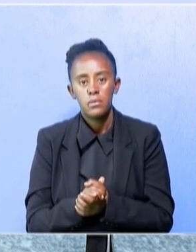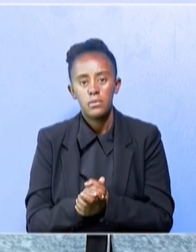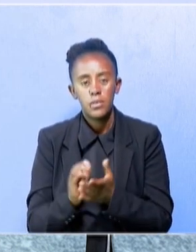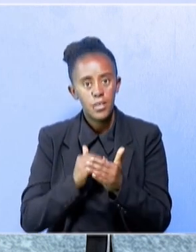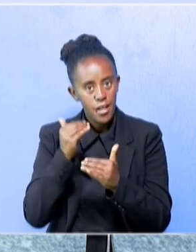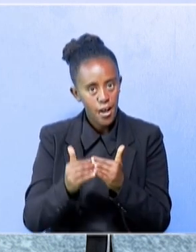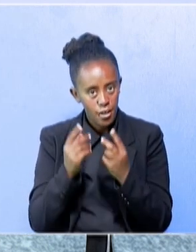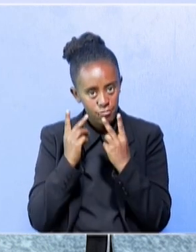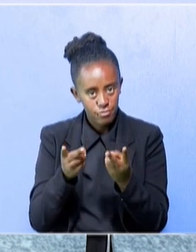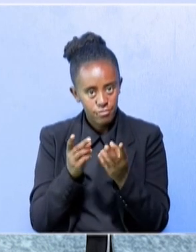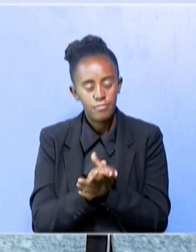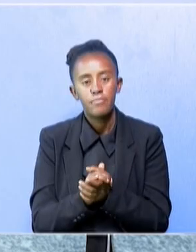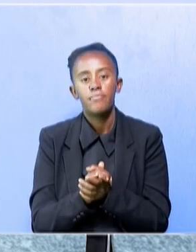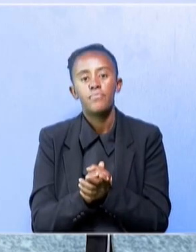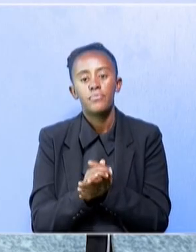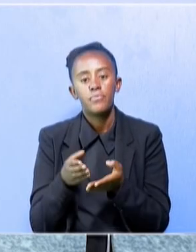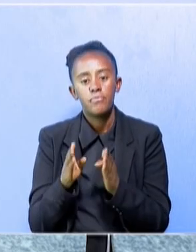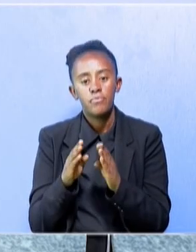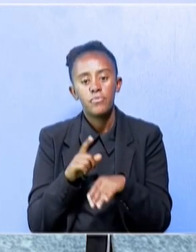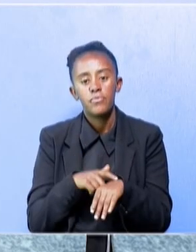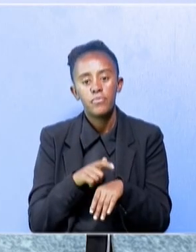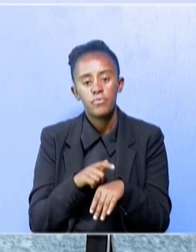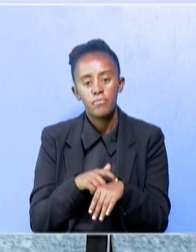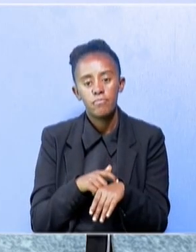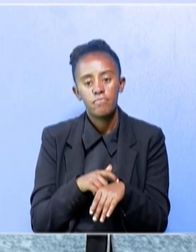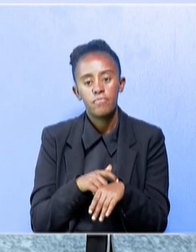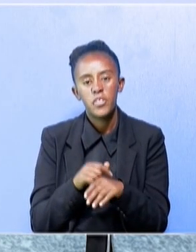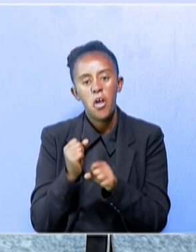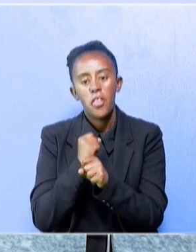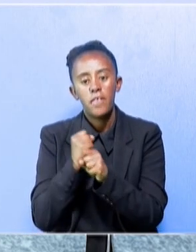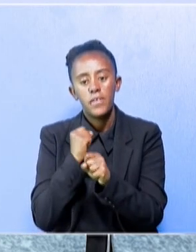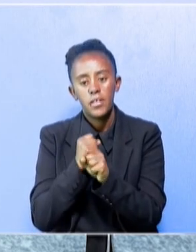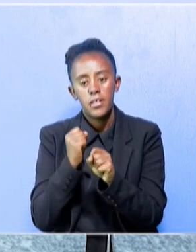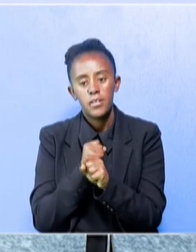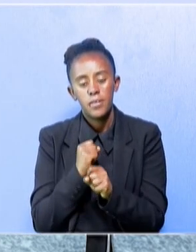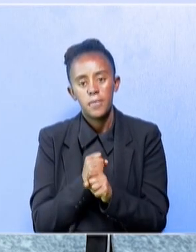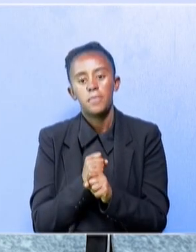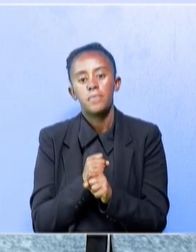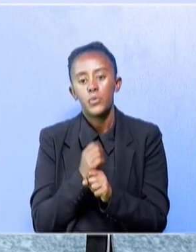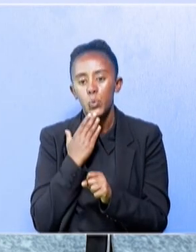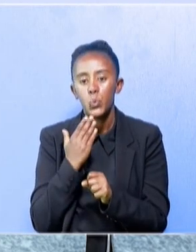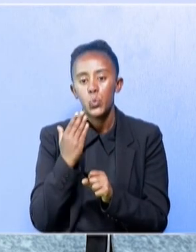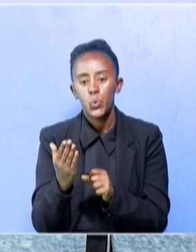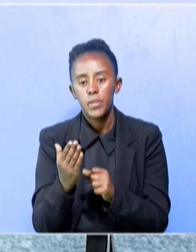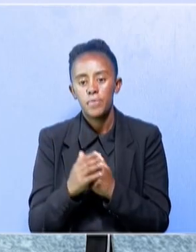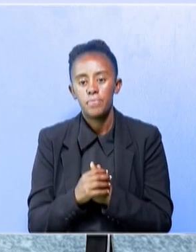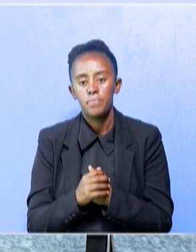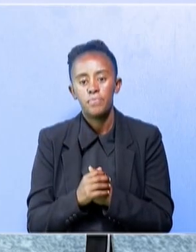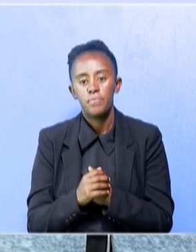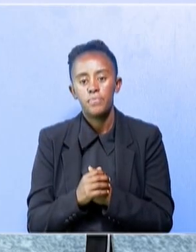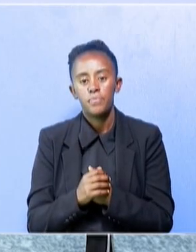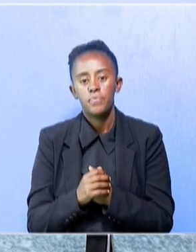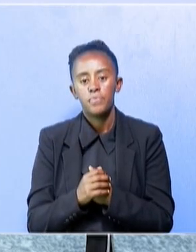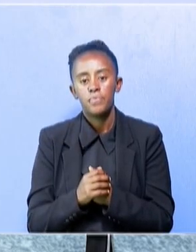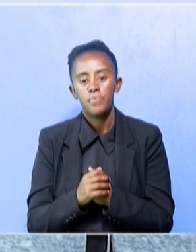Next to this, let me give you the activity. Good.